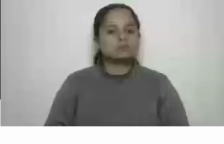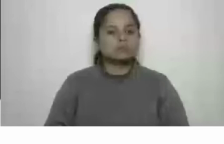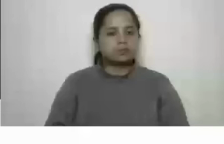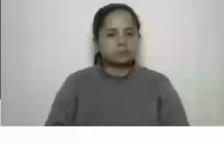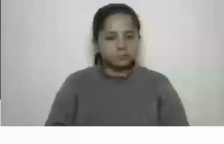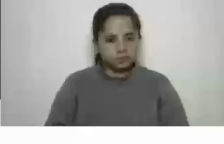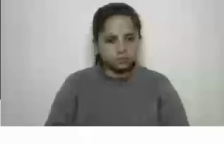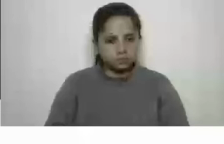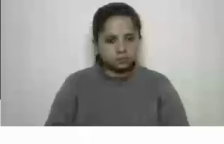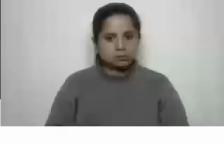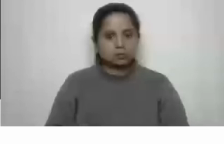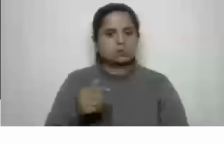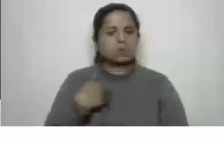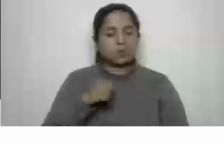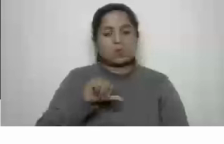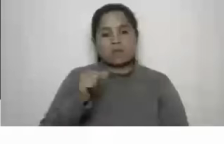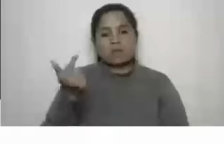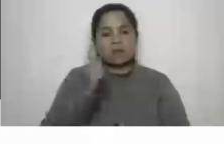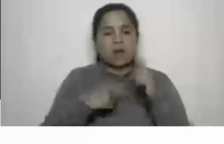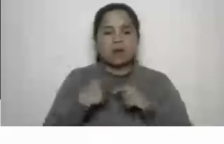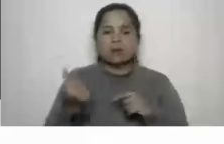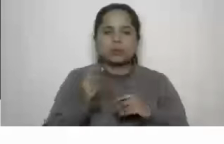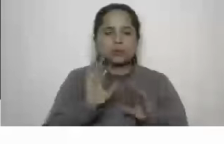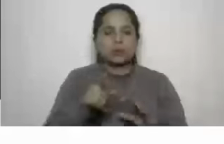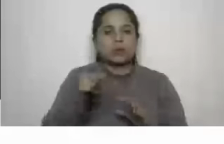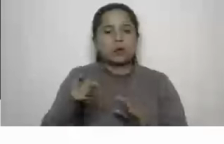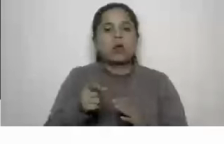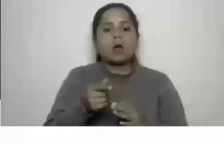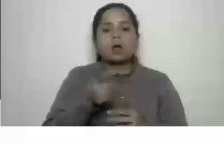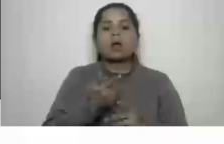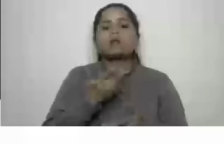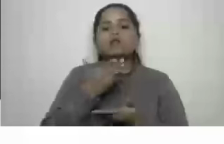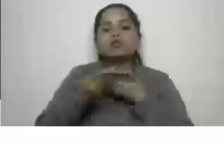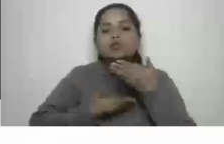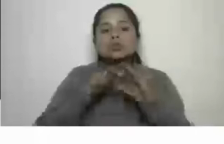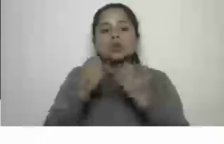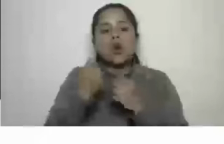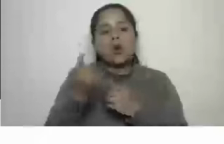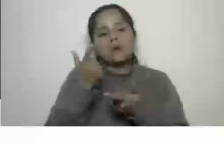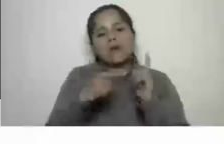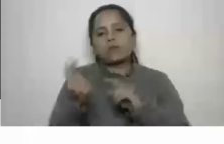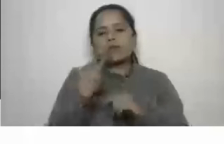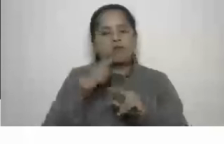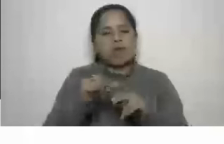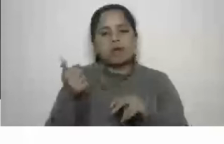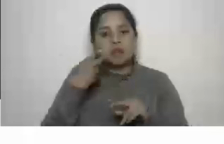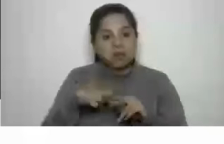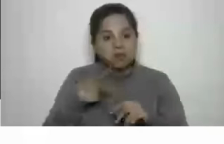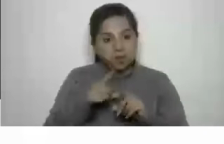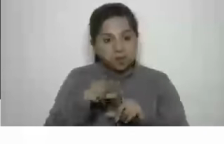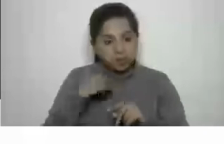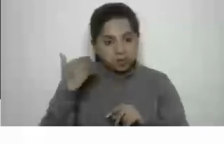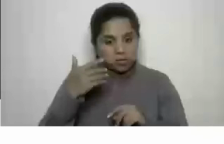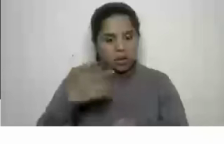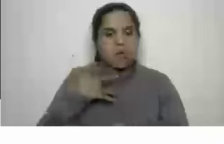Okay, I avoid using languages other than the medium of instruction in my classroom. If I have to do so occasionally,